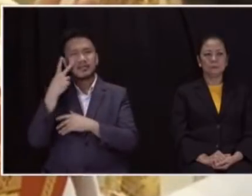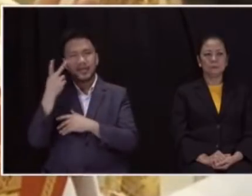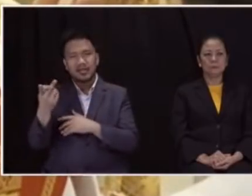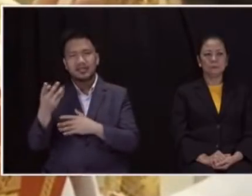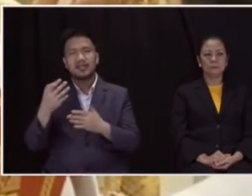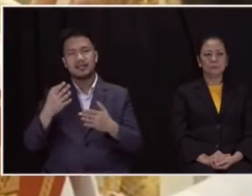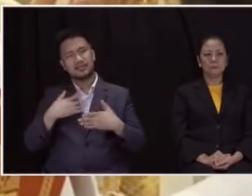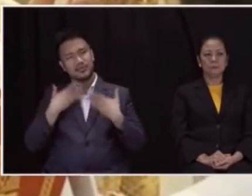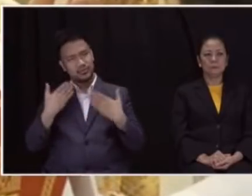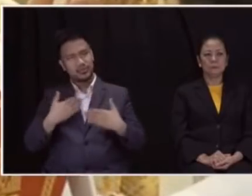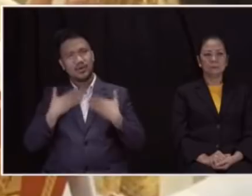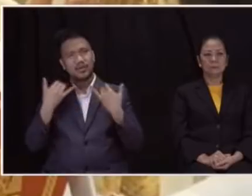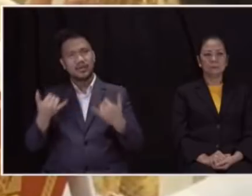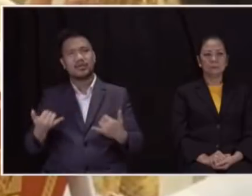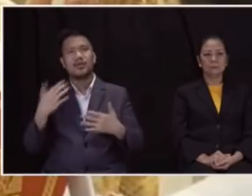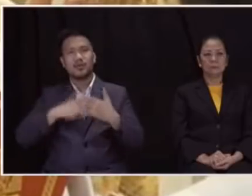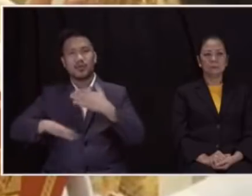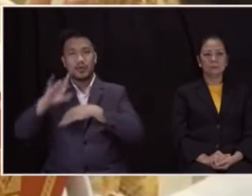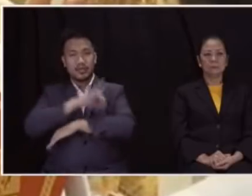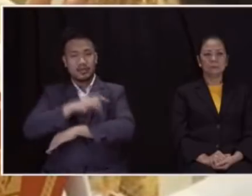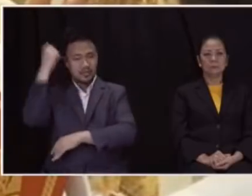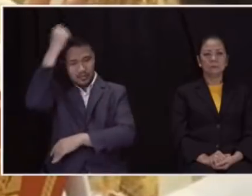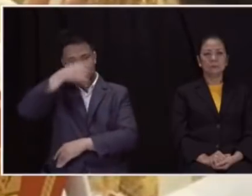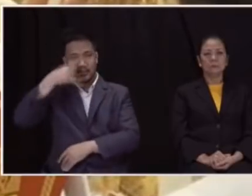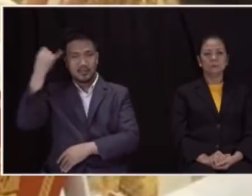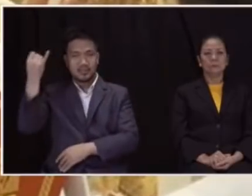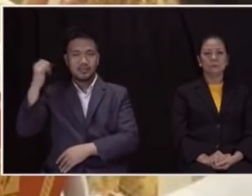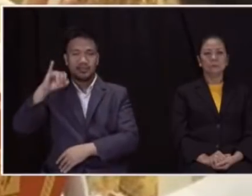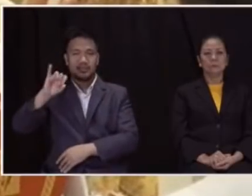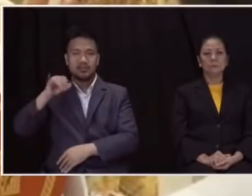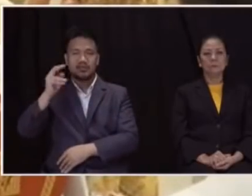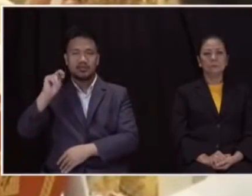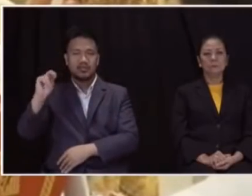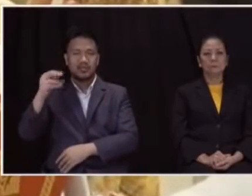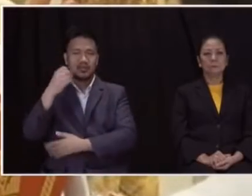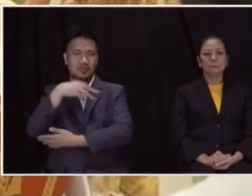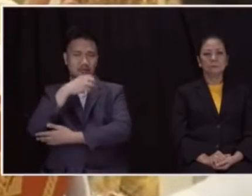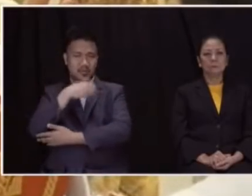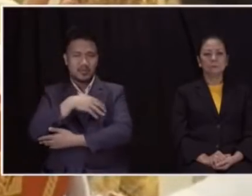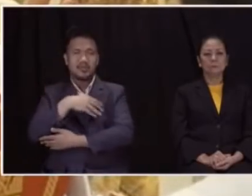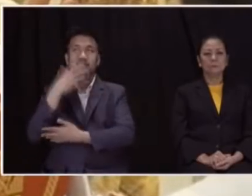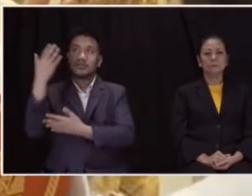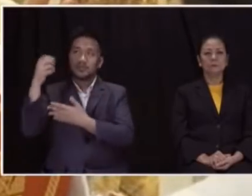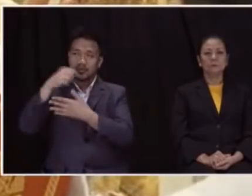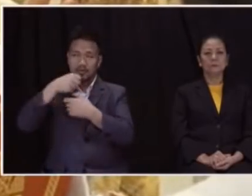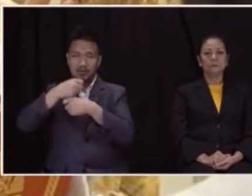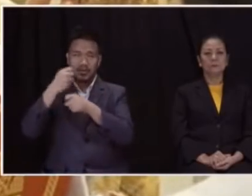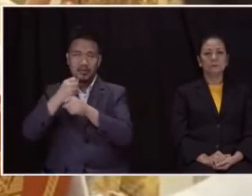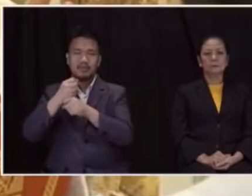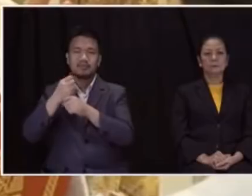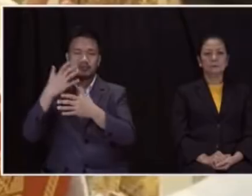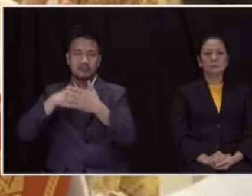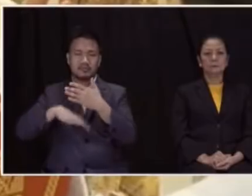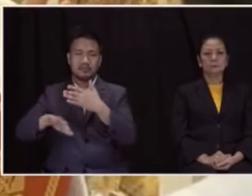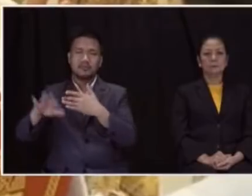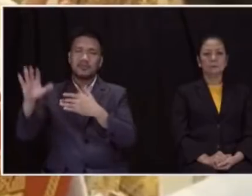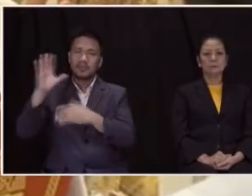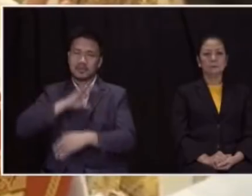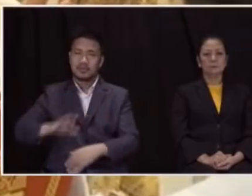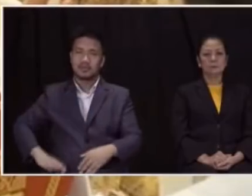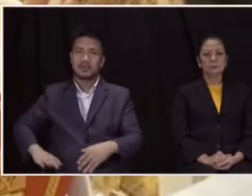John the Baptist, your Church may know, as the author of her rebirth, the Christ whose coming